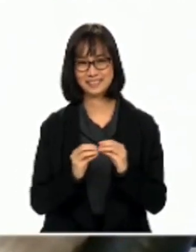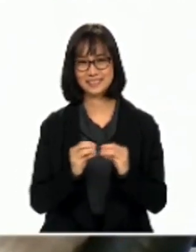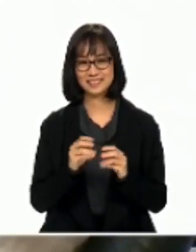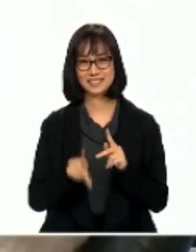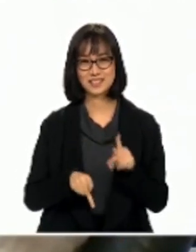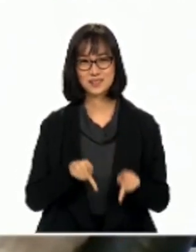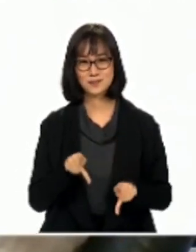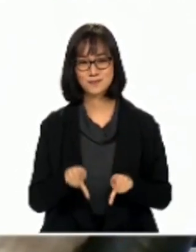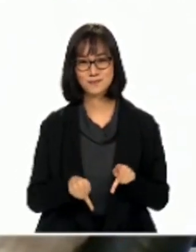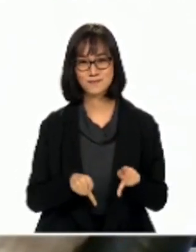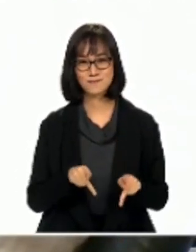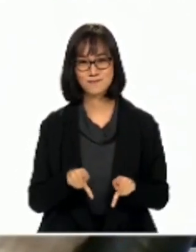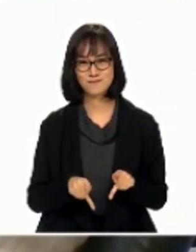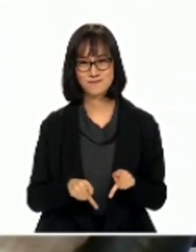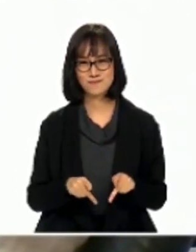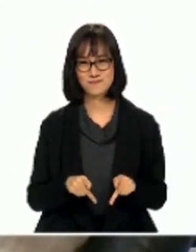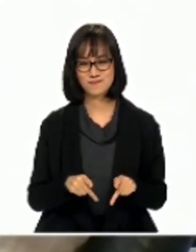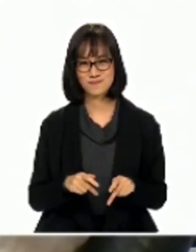than.